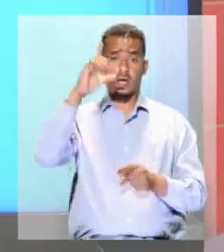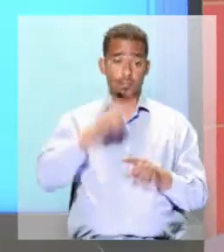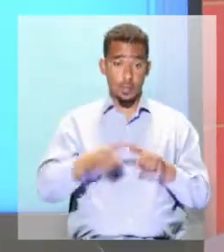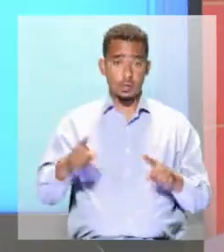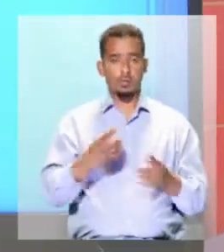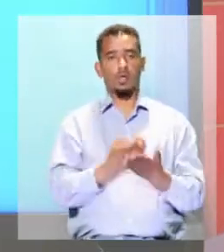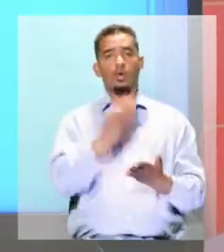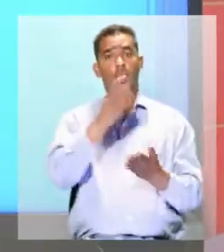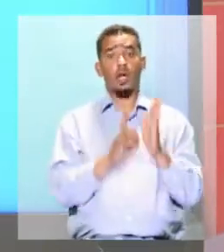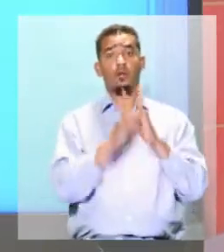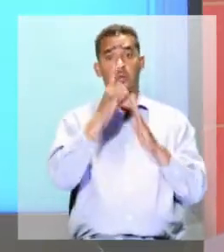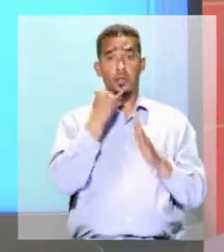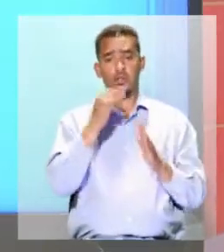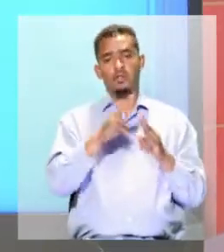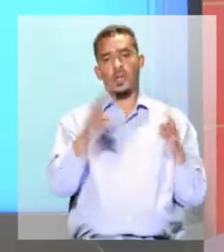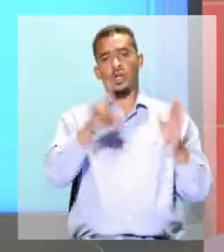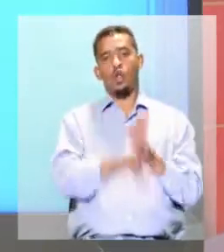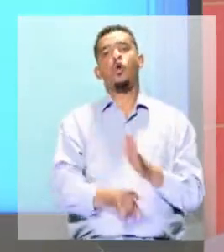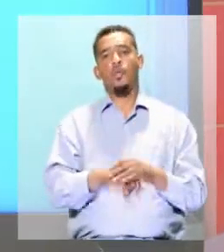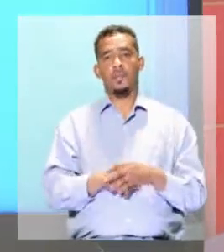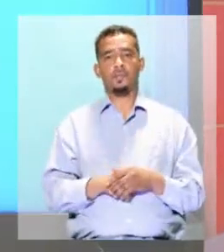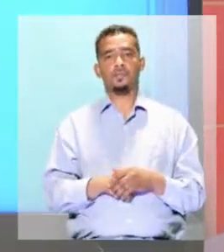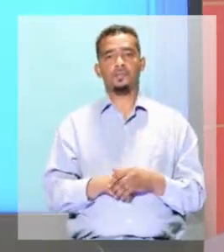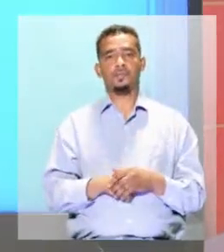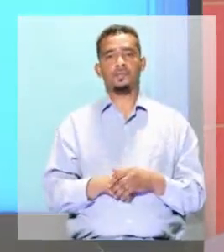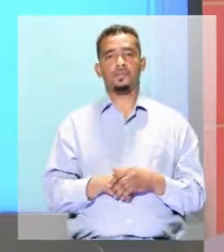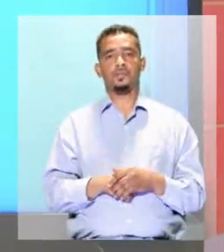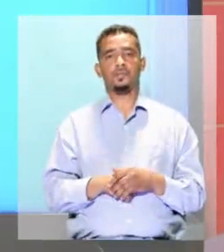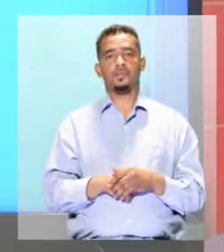our economic development is very low.